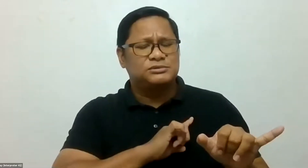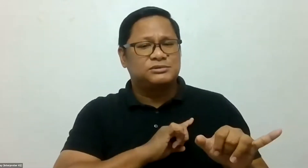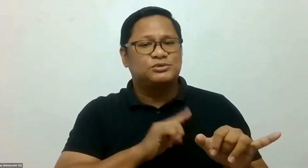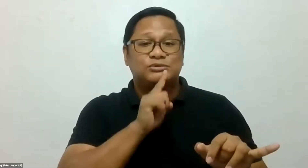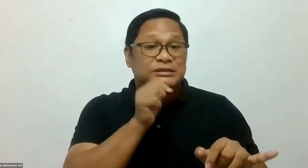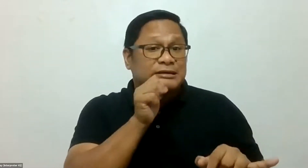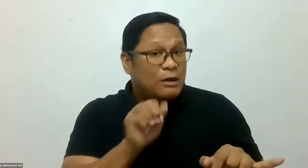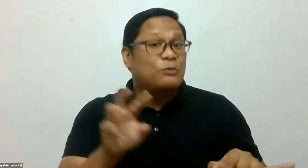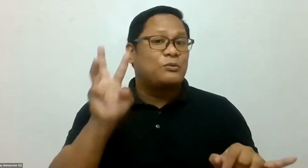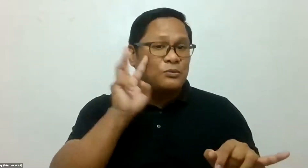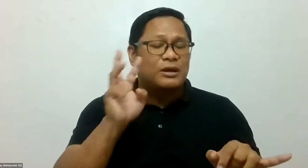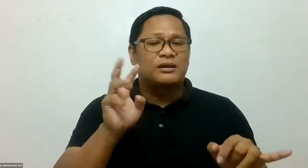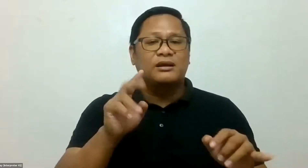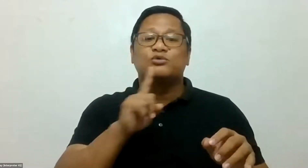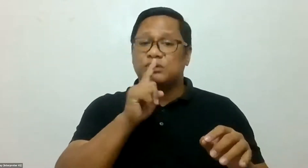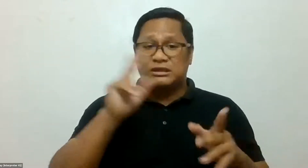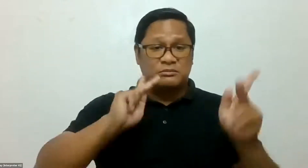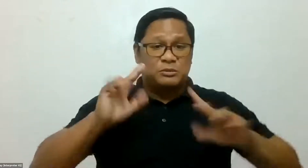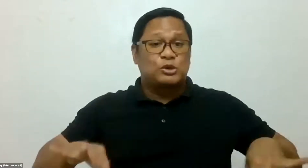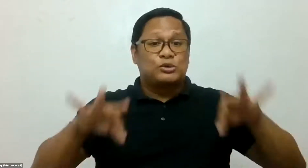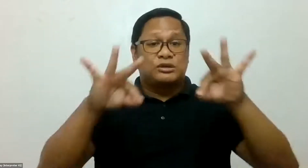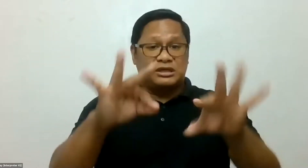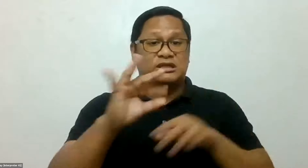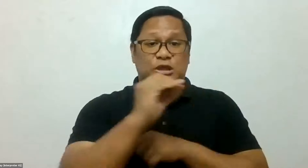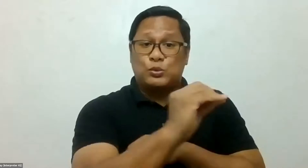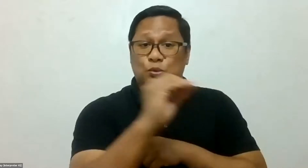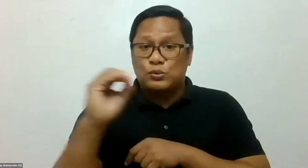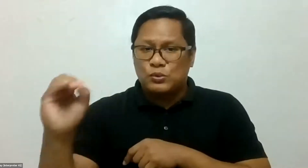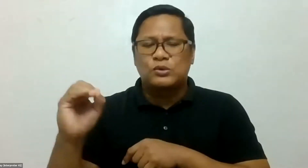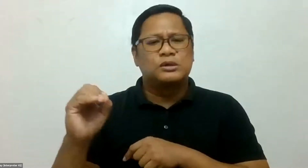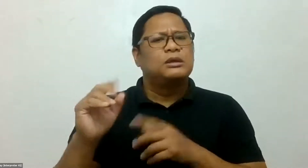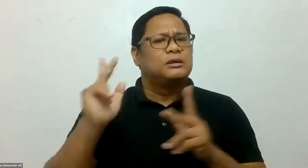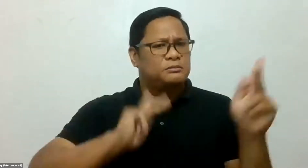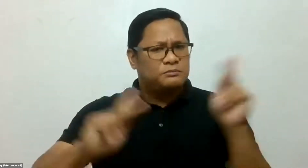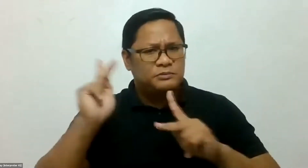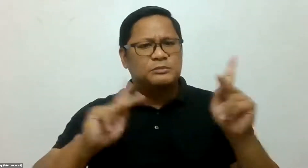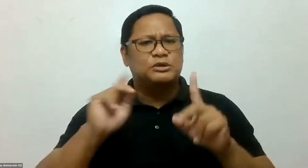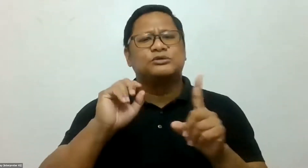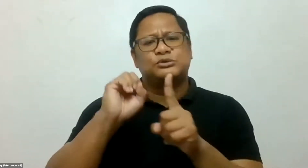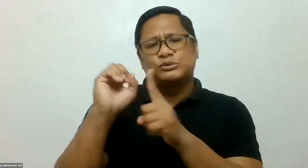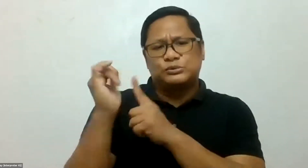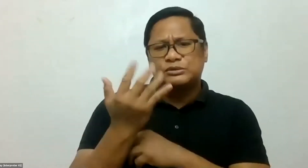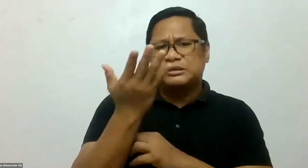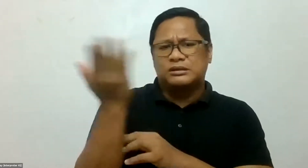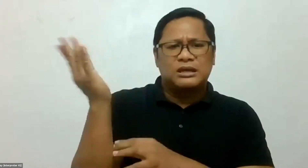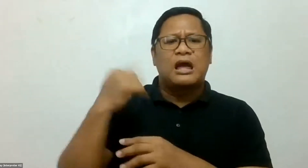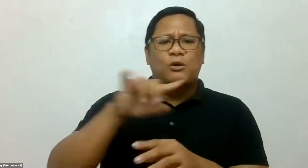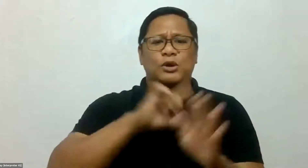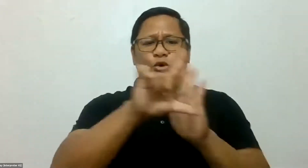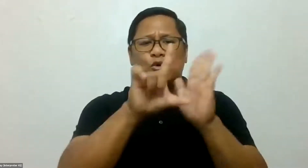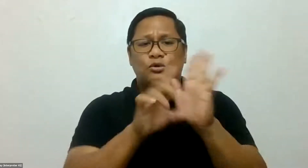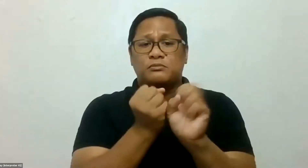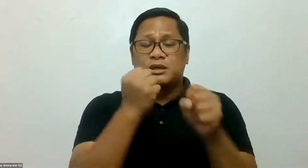amazed that all of the people contributing on their own, as civil society, as government, our legislators, but